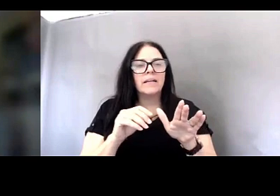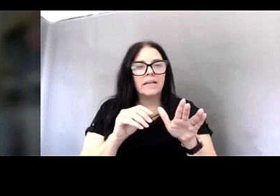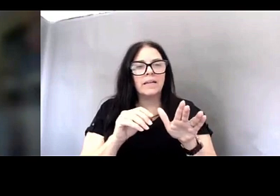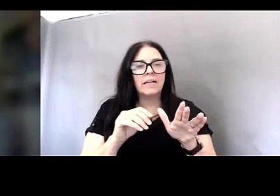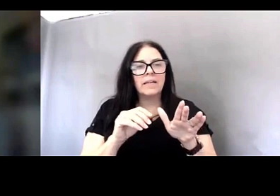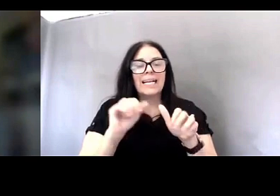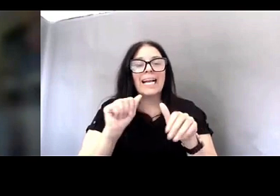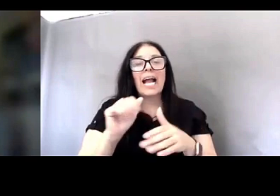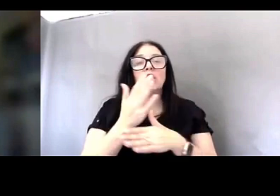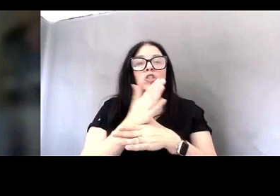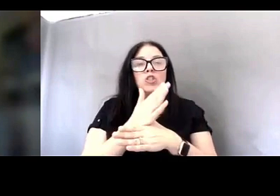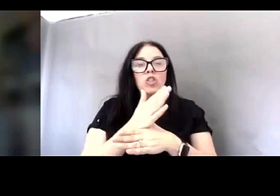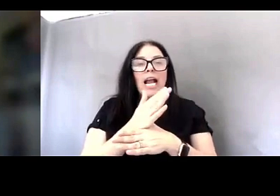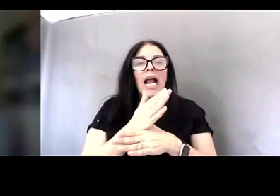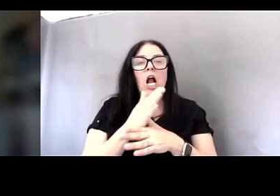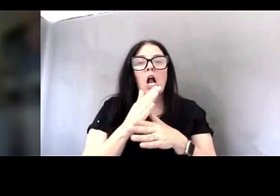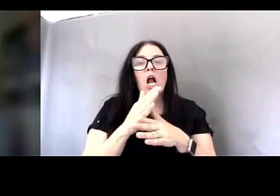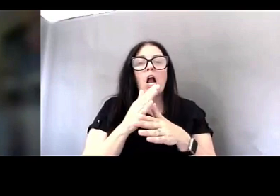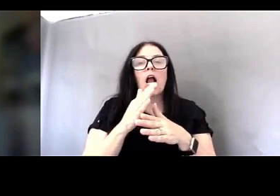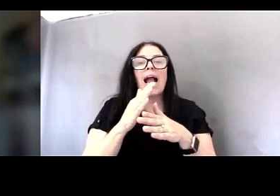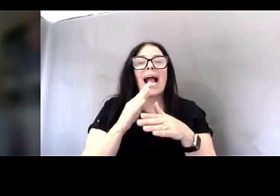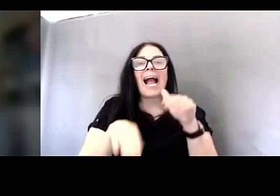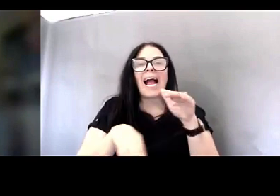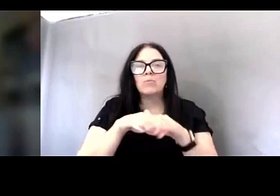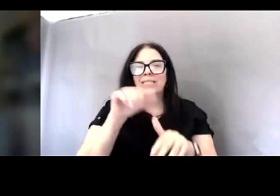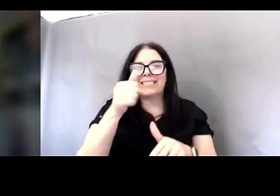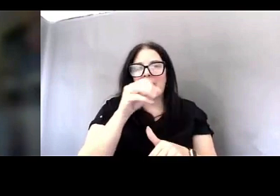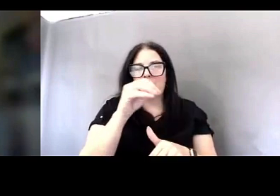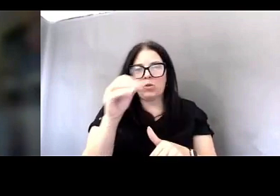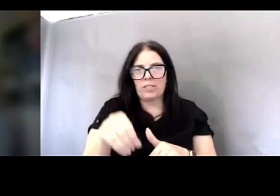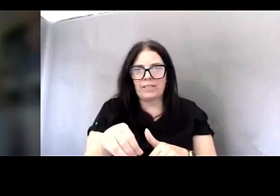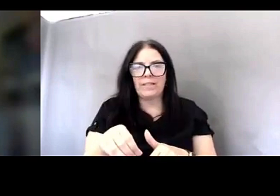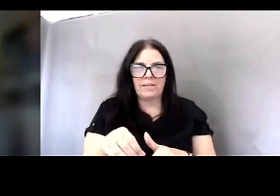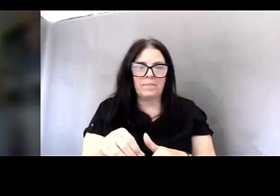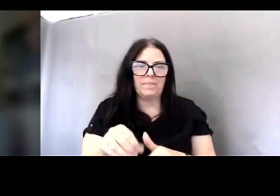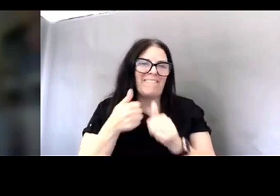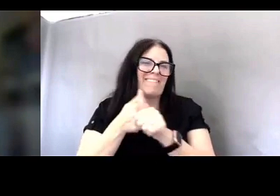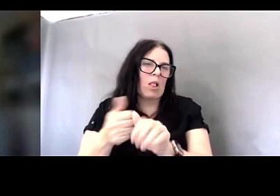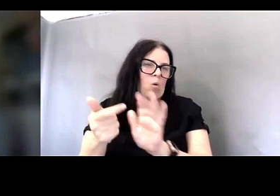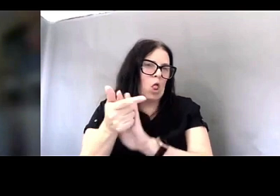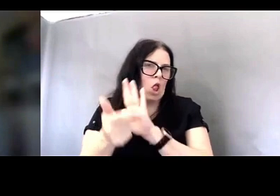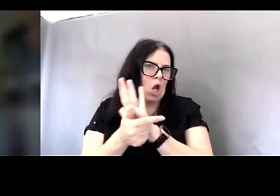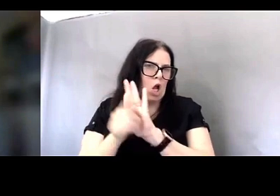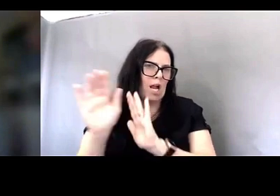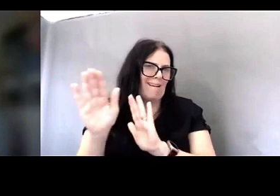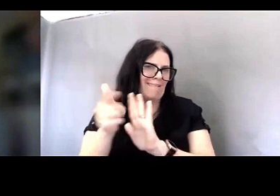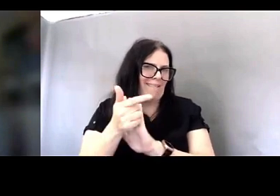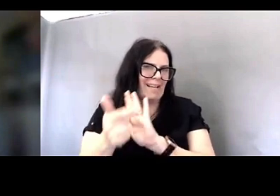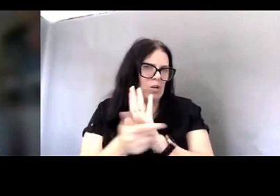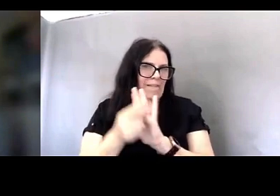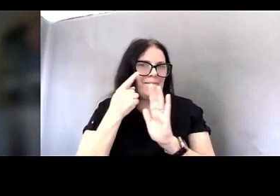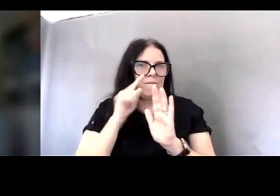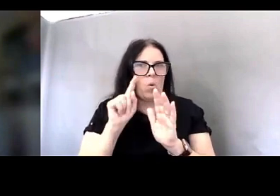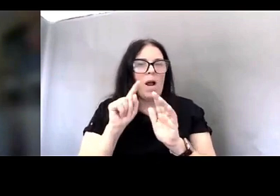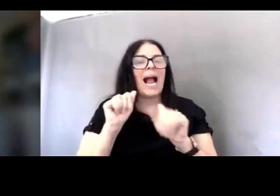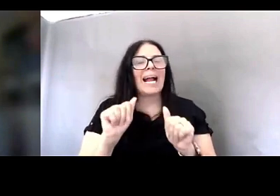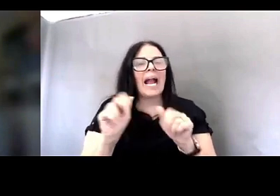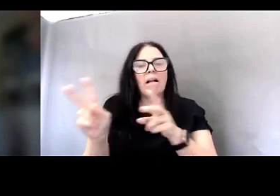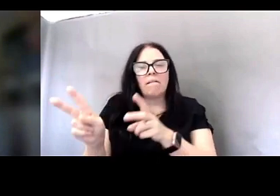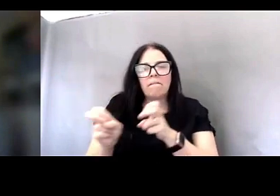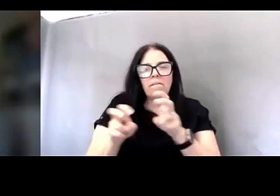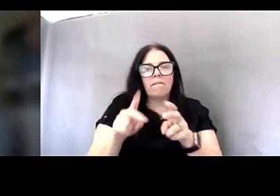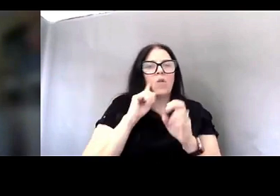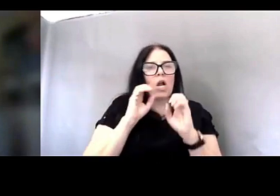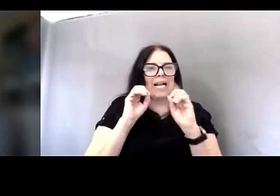to 10% as it is in the regulation for educational purposes. And